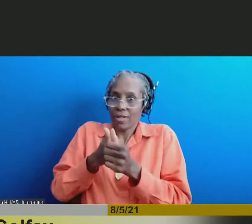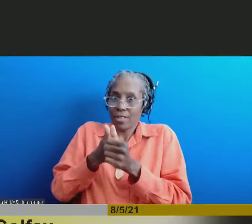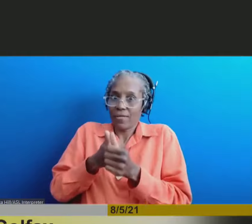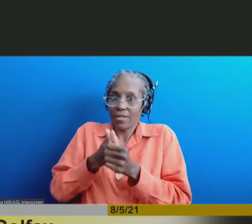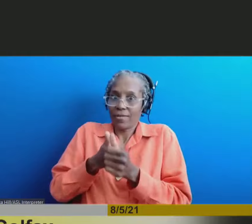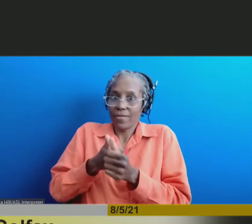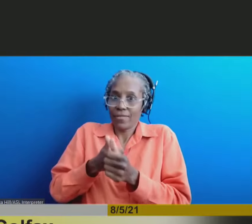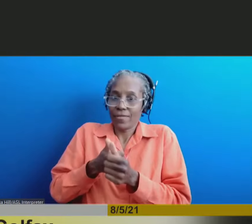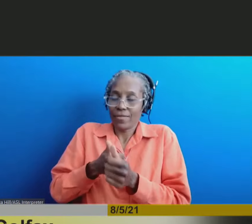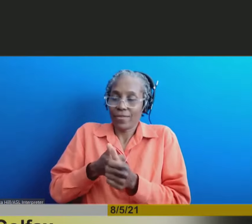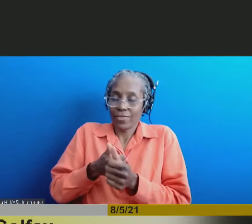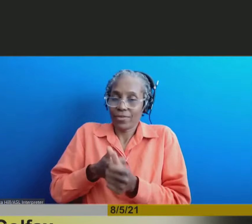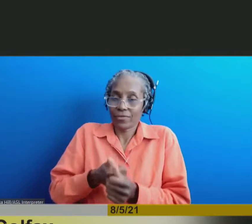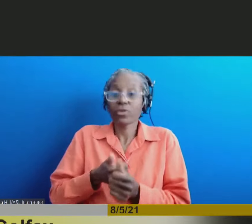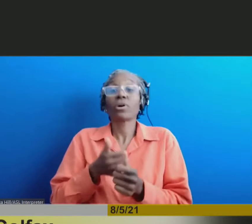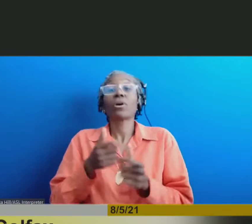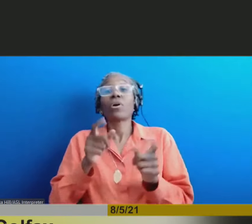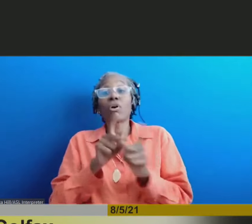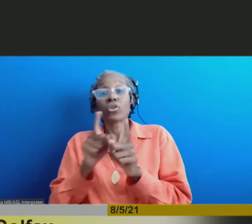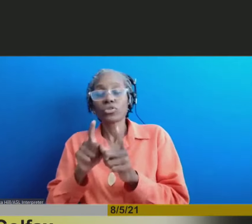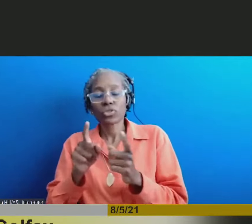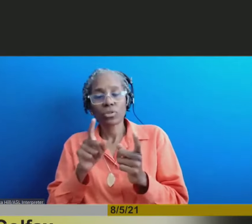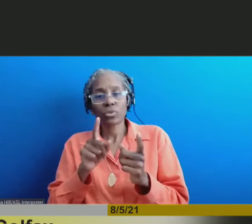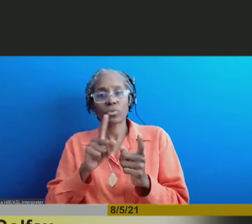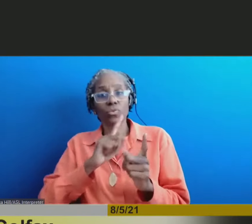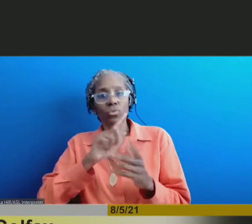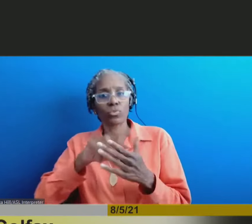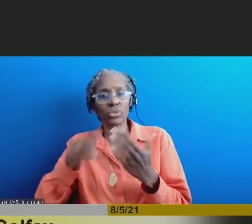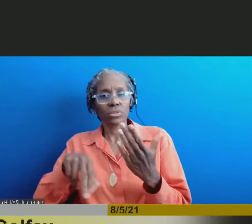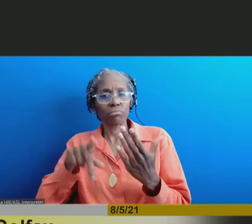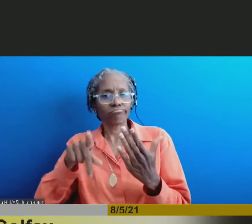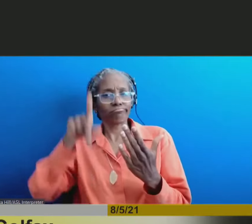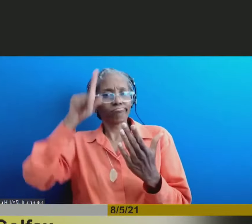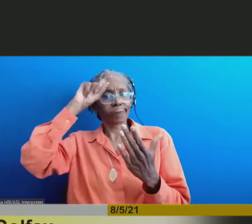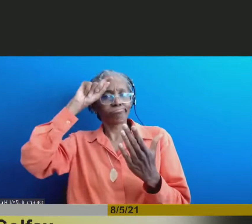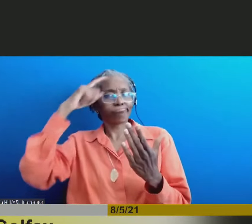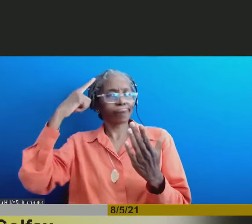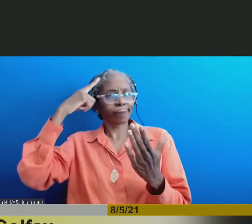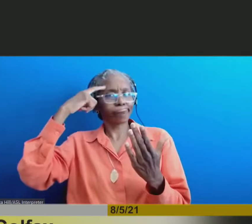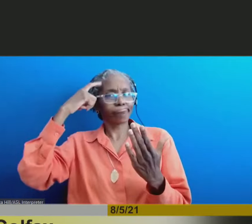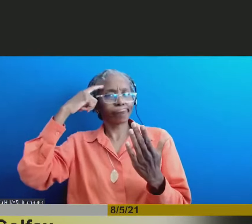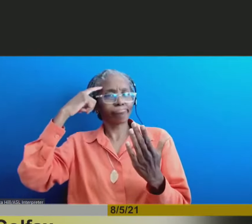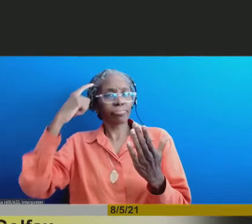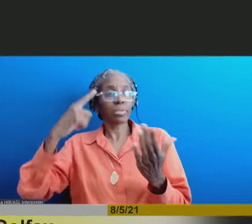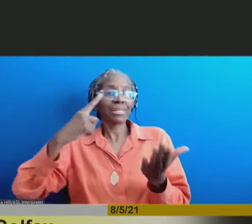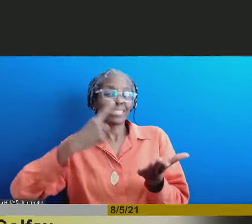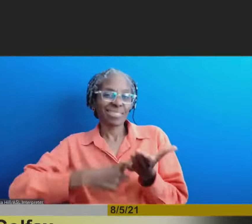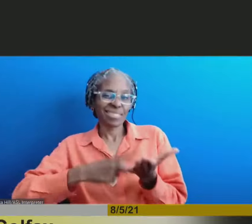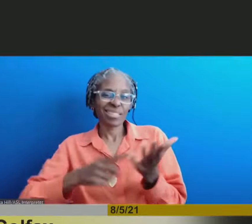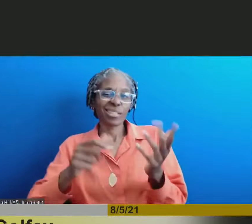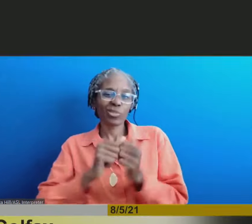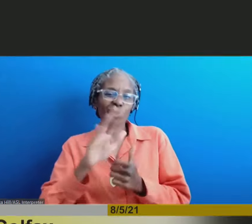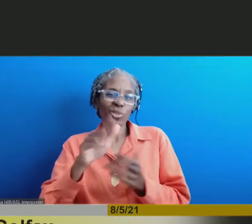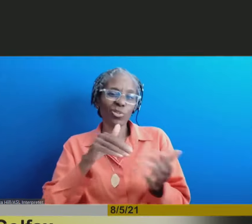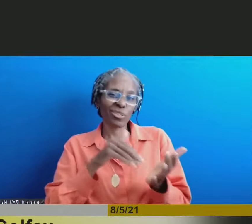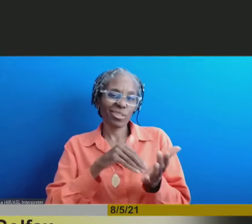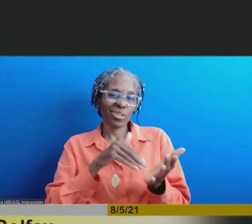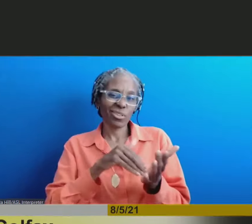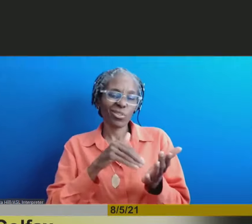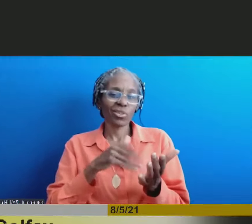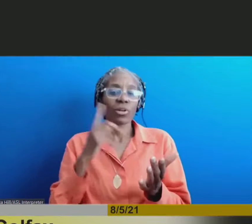consult your healthcare provider. So just two important caveats to the use of home test